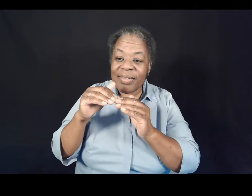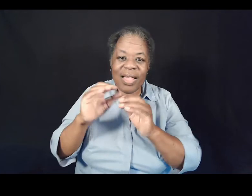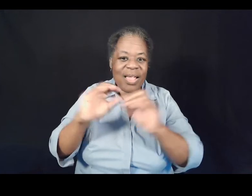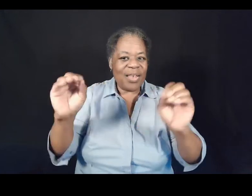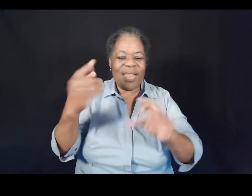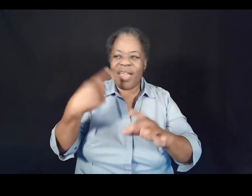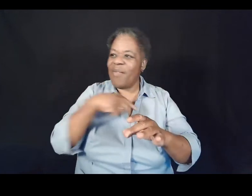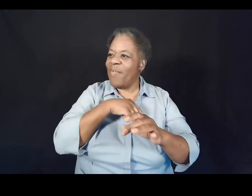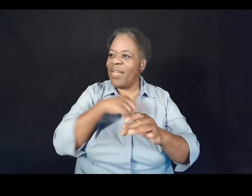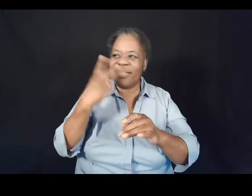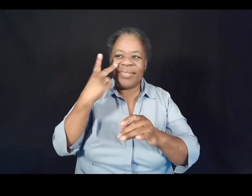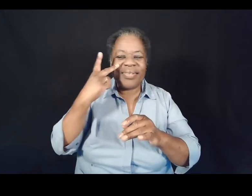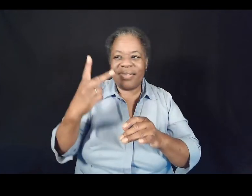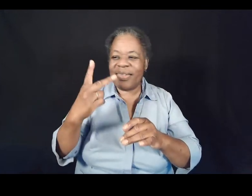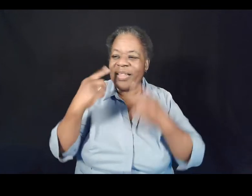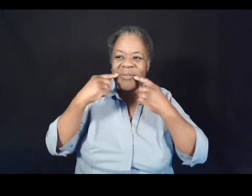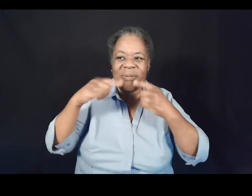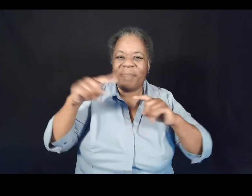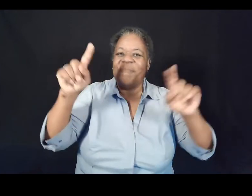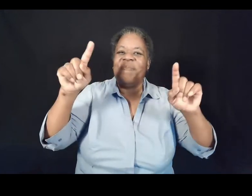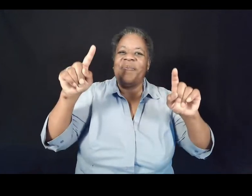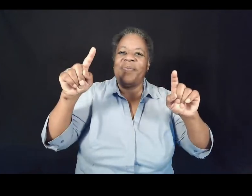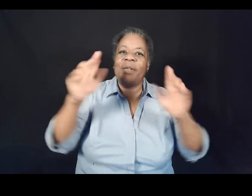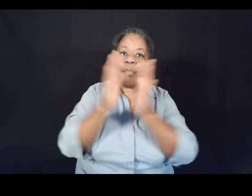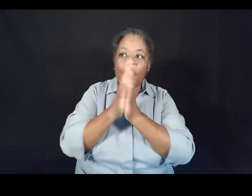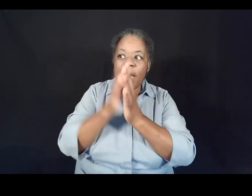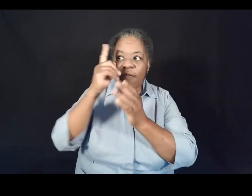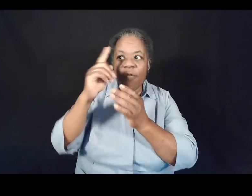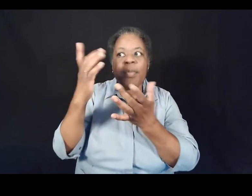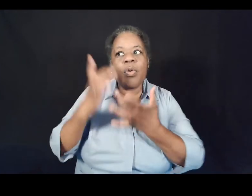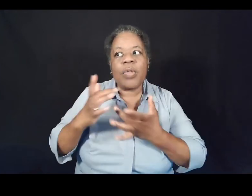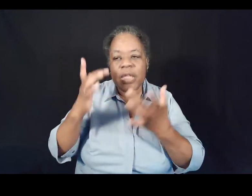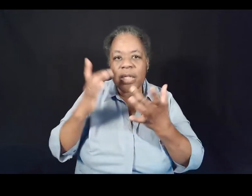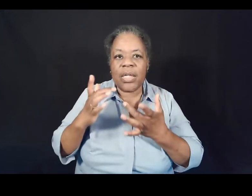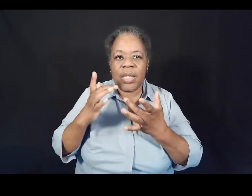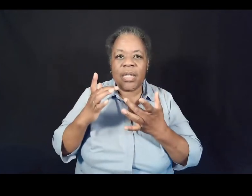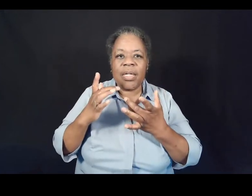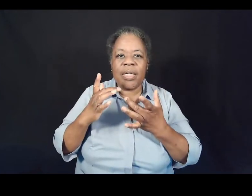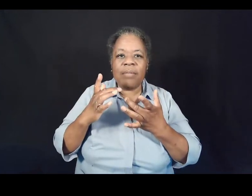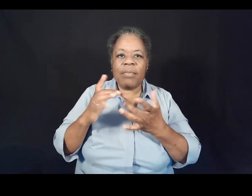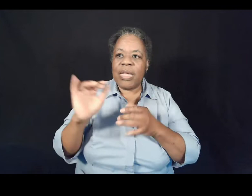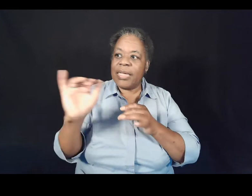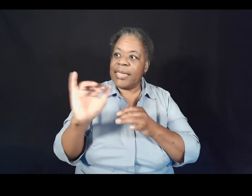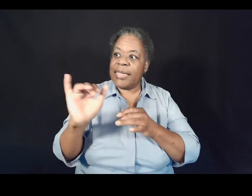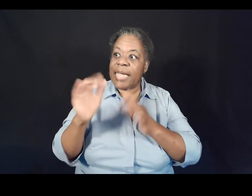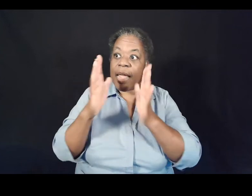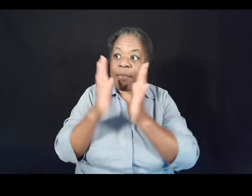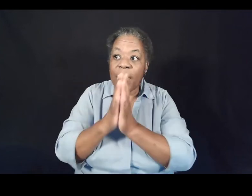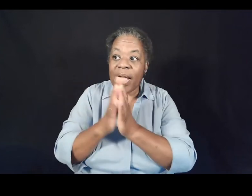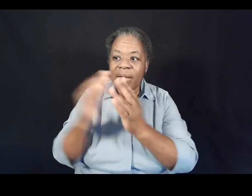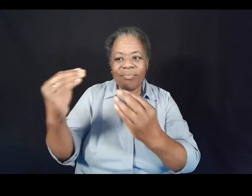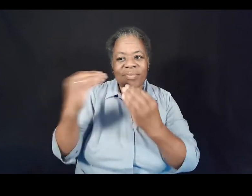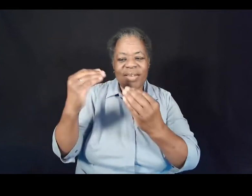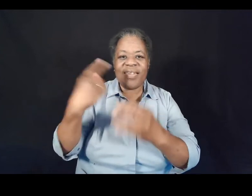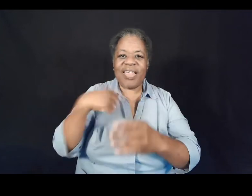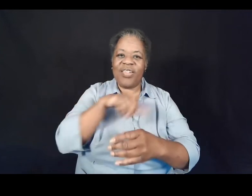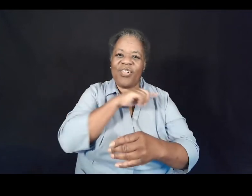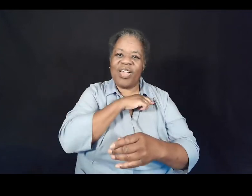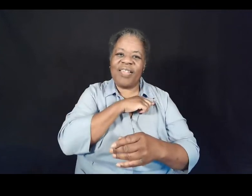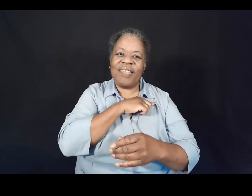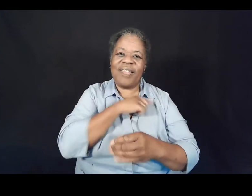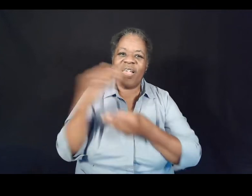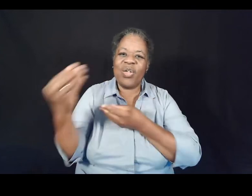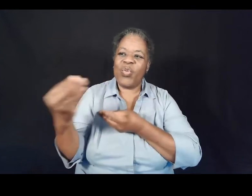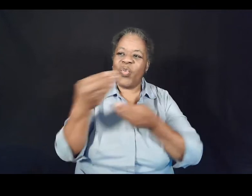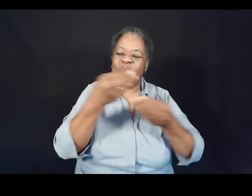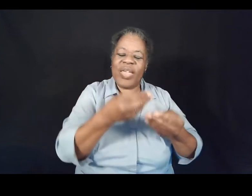salvation. We do pray for mercy, and that same prayer doth teach us also to render the